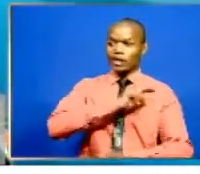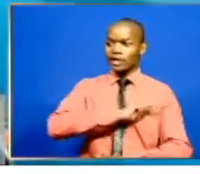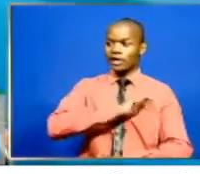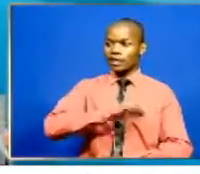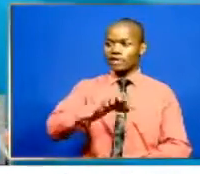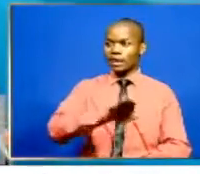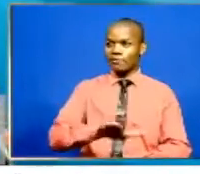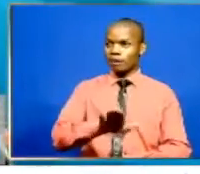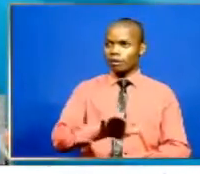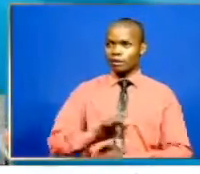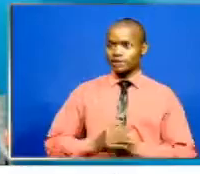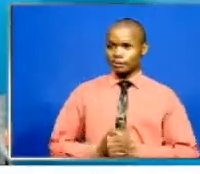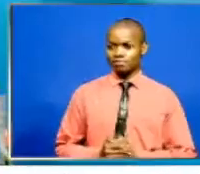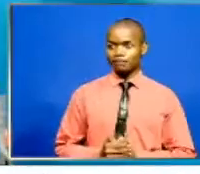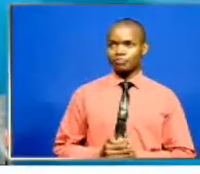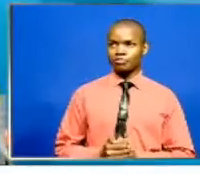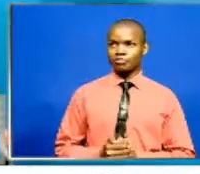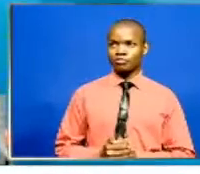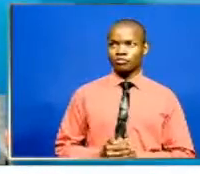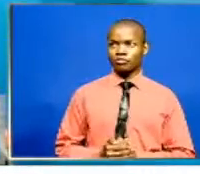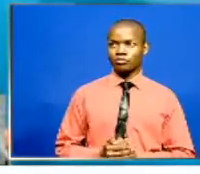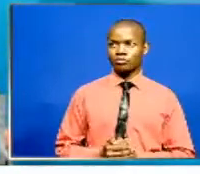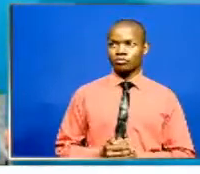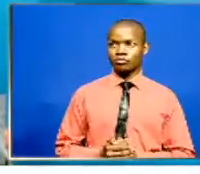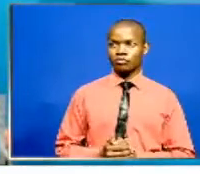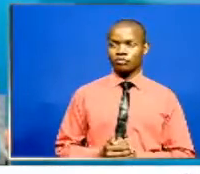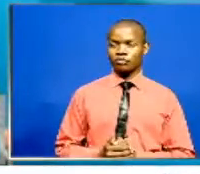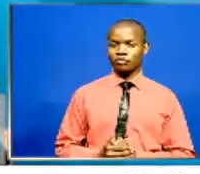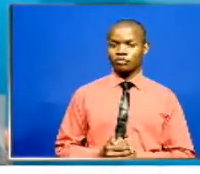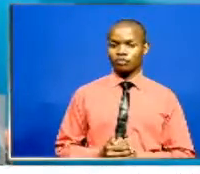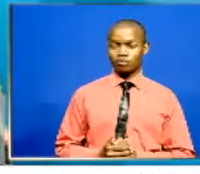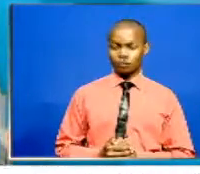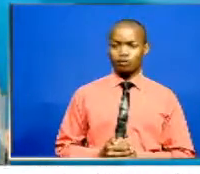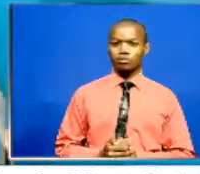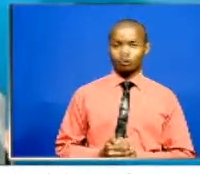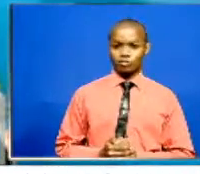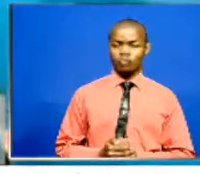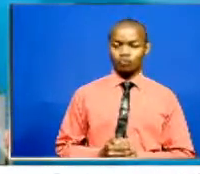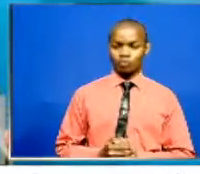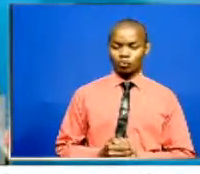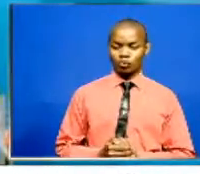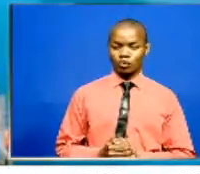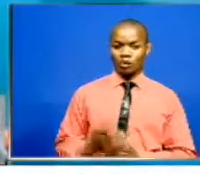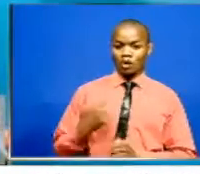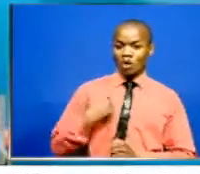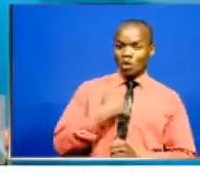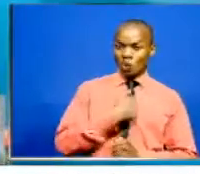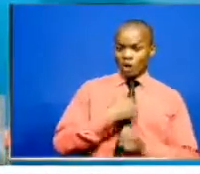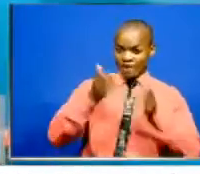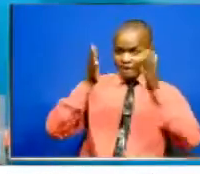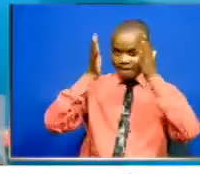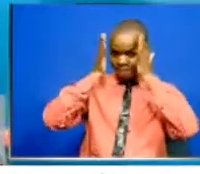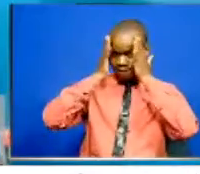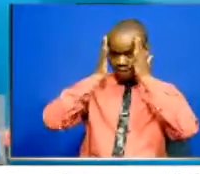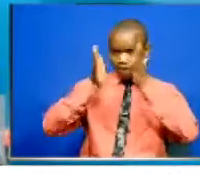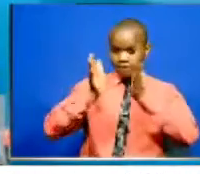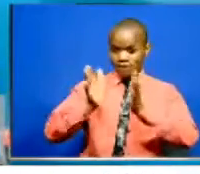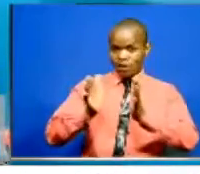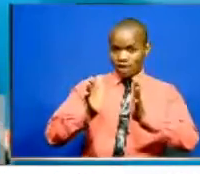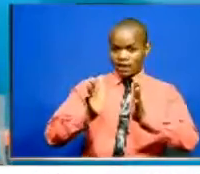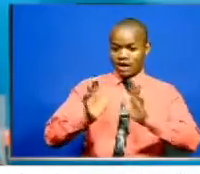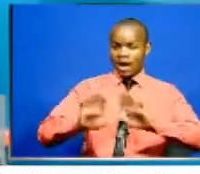So it will really focus on how we can,